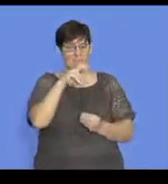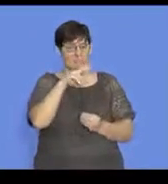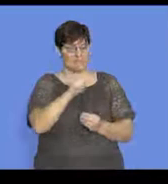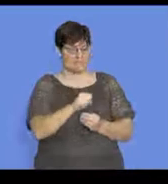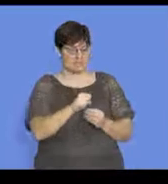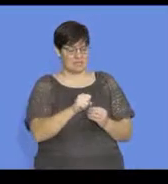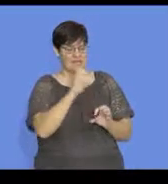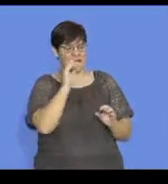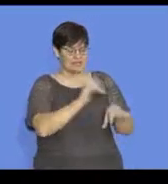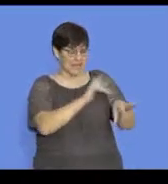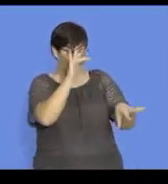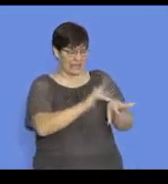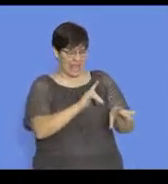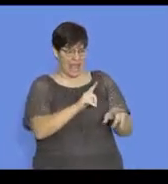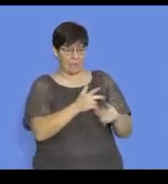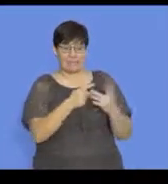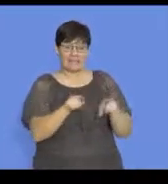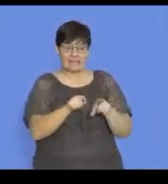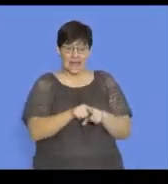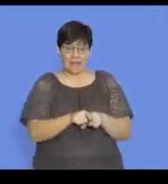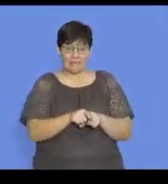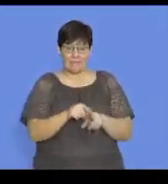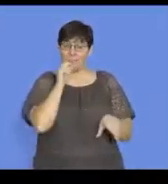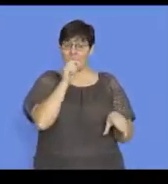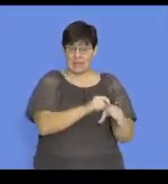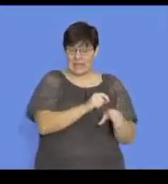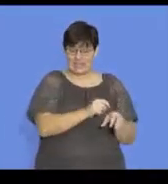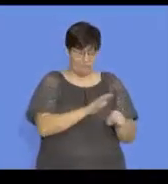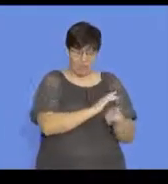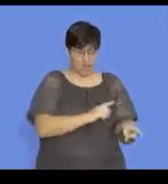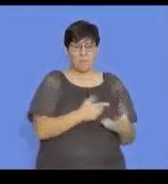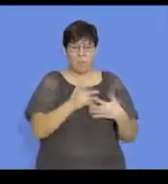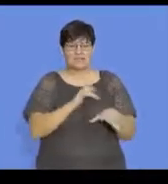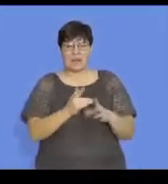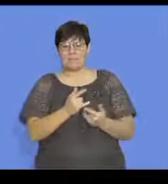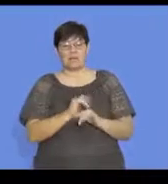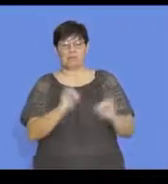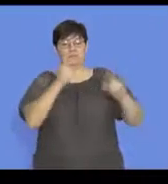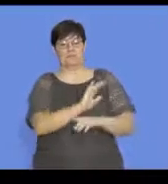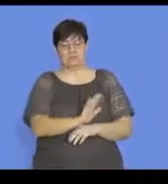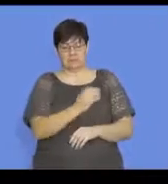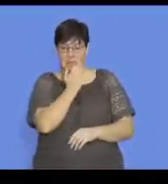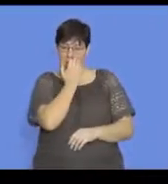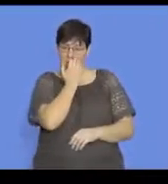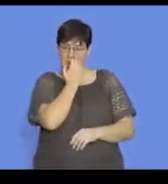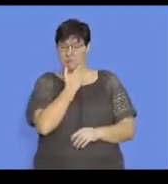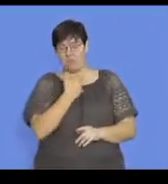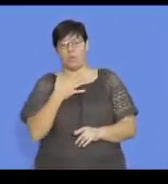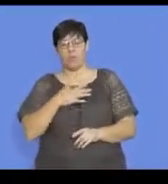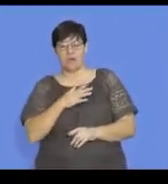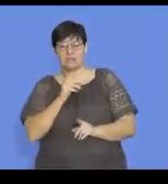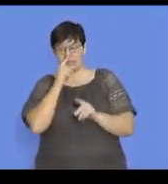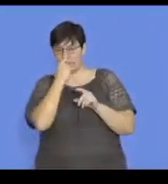not to the same extent as, the bees, etc. You want it to be able to stick maybe to their